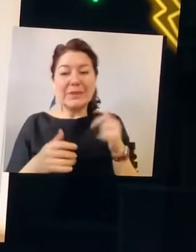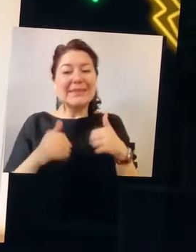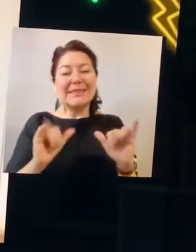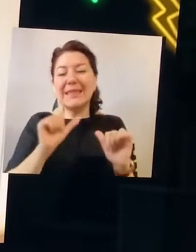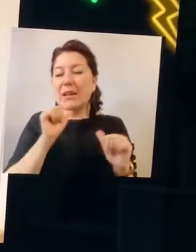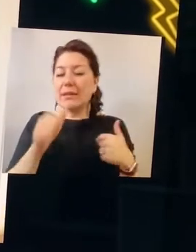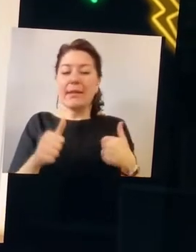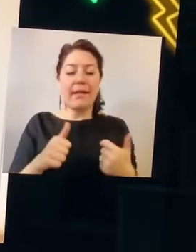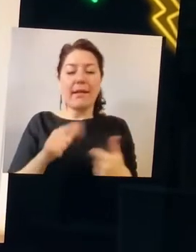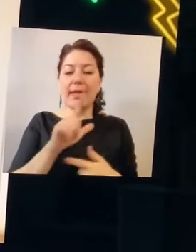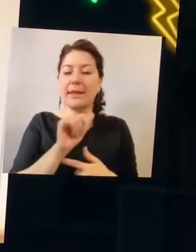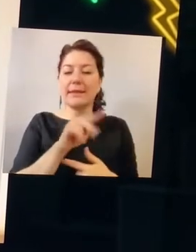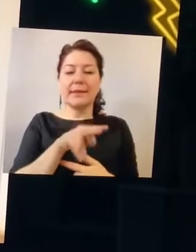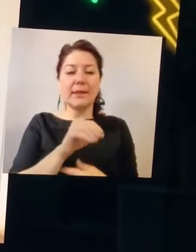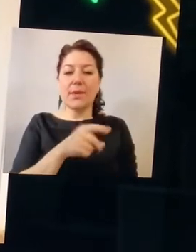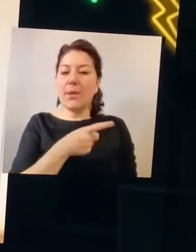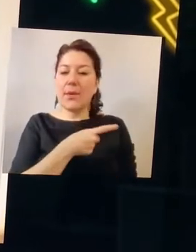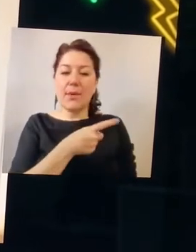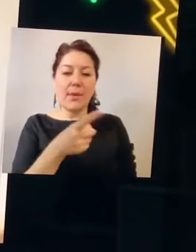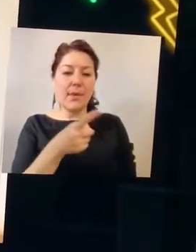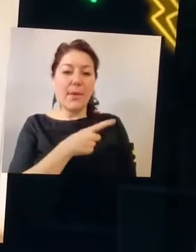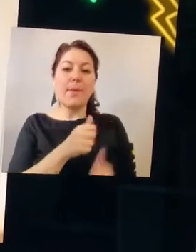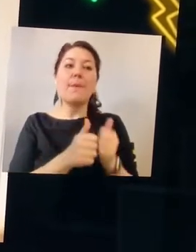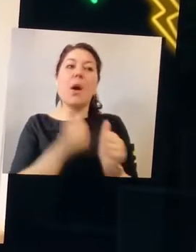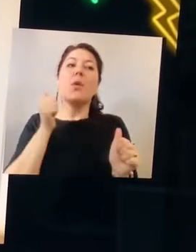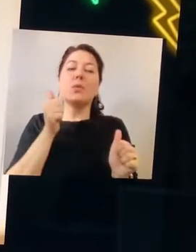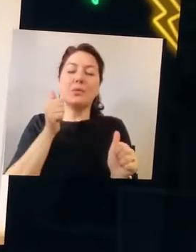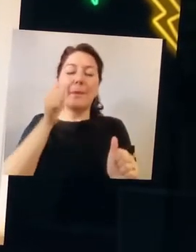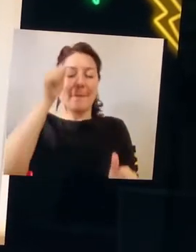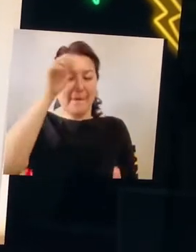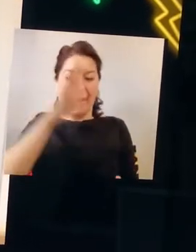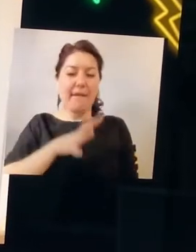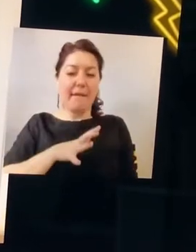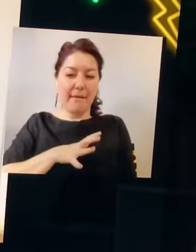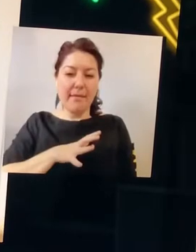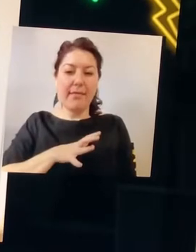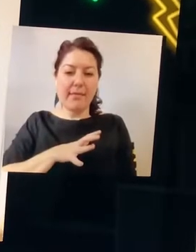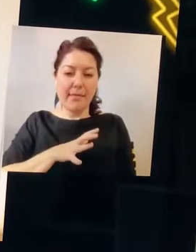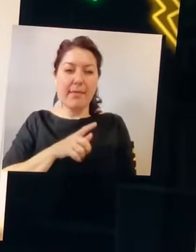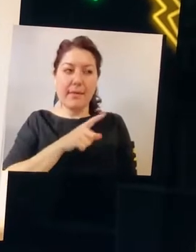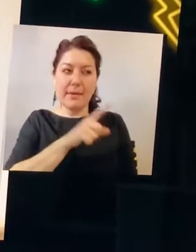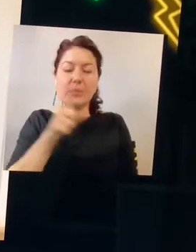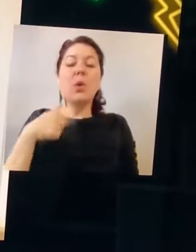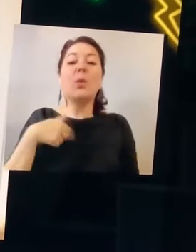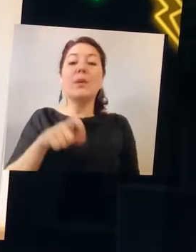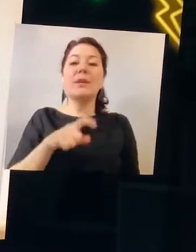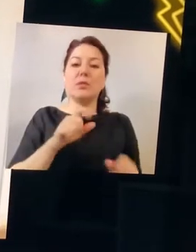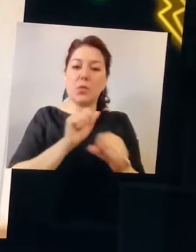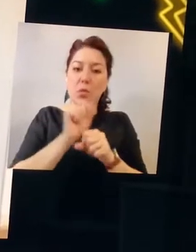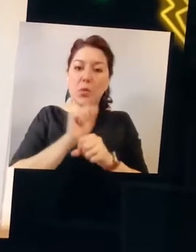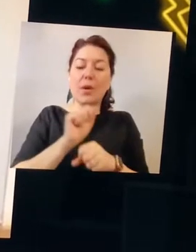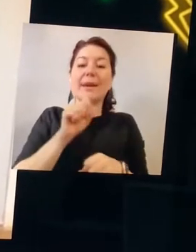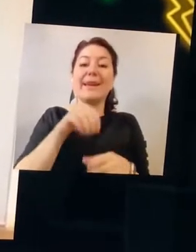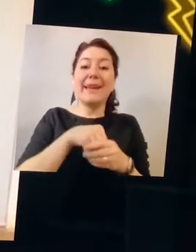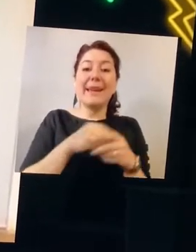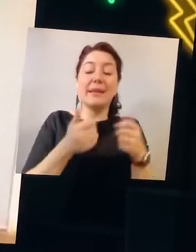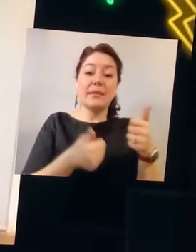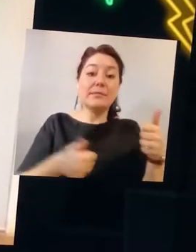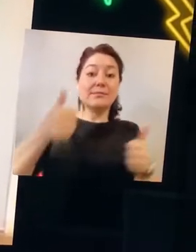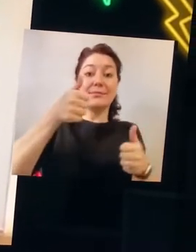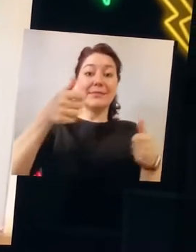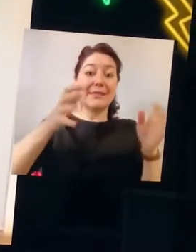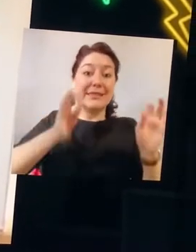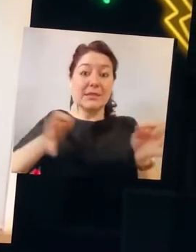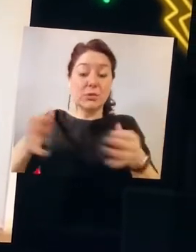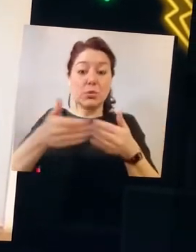And they're still largely male. And so we need to really work on diversifying the newsrooms, diversifying media, in